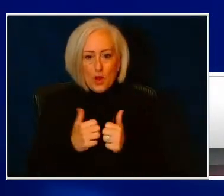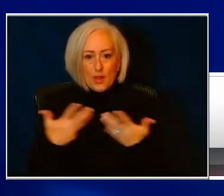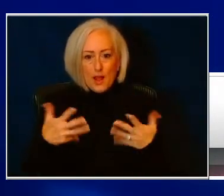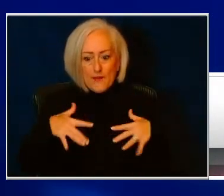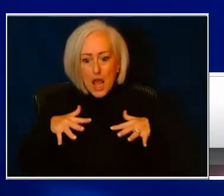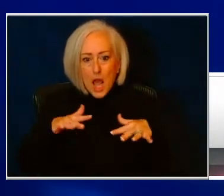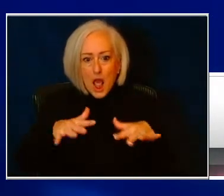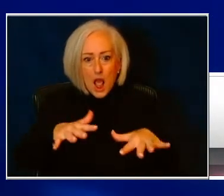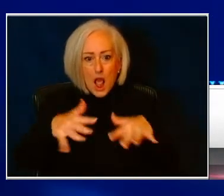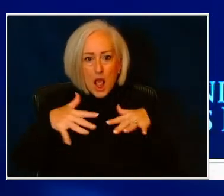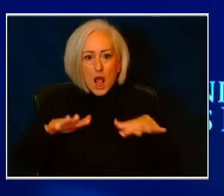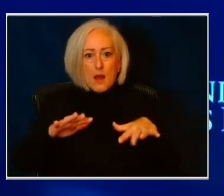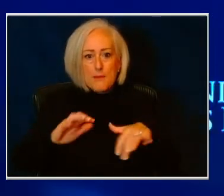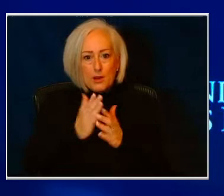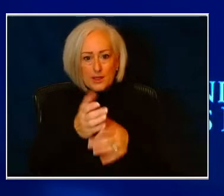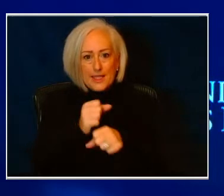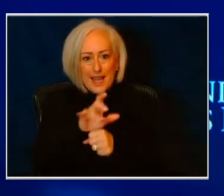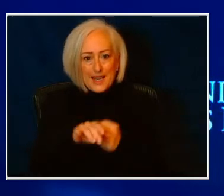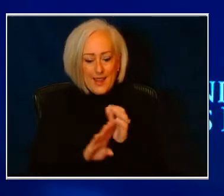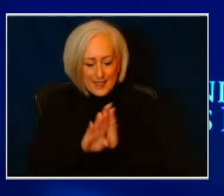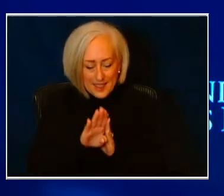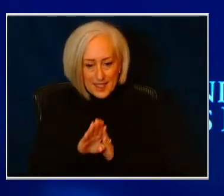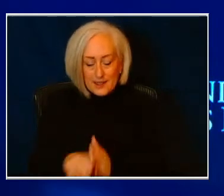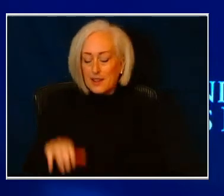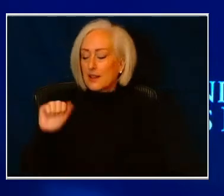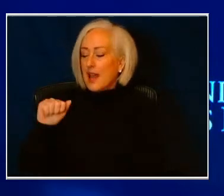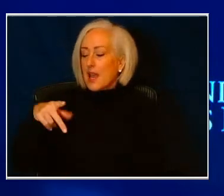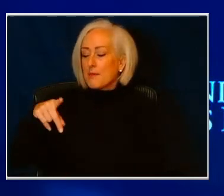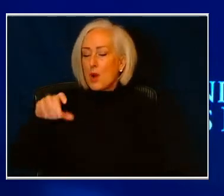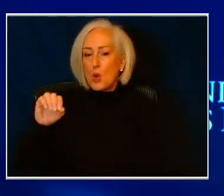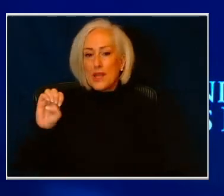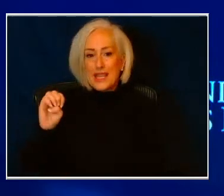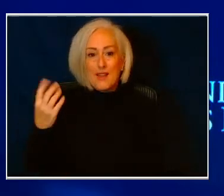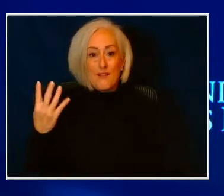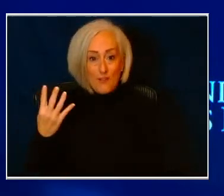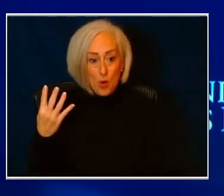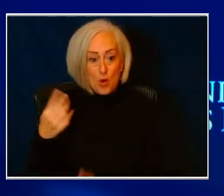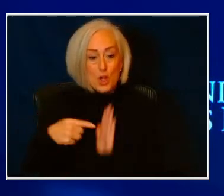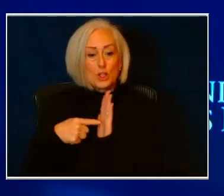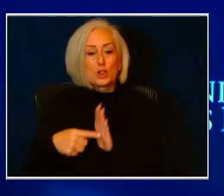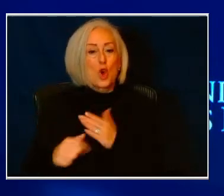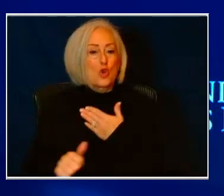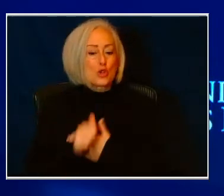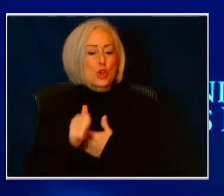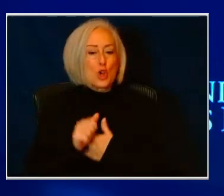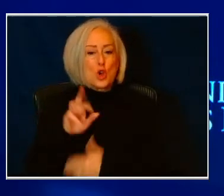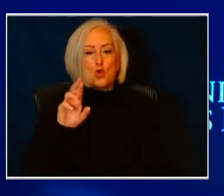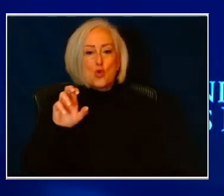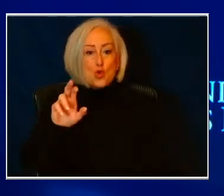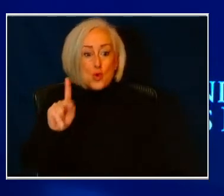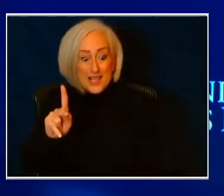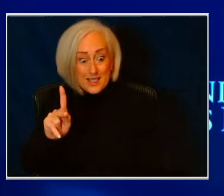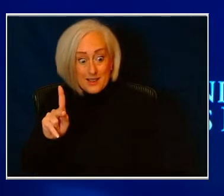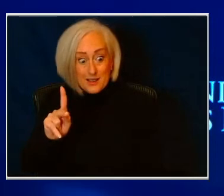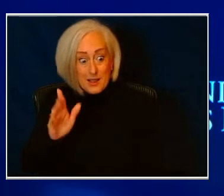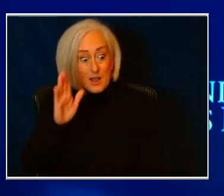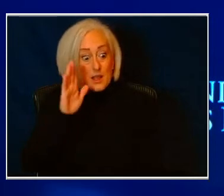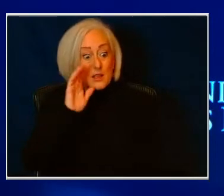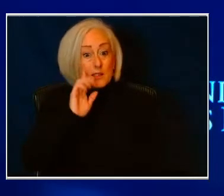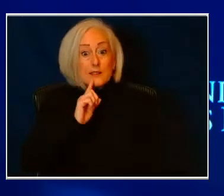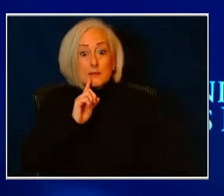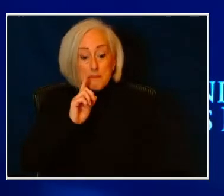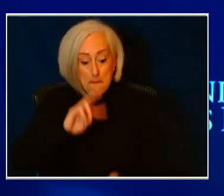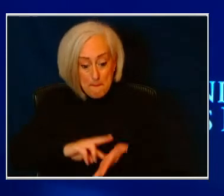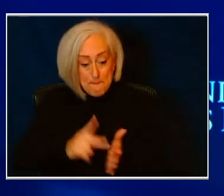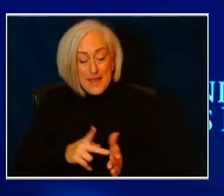about developing the disease. What APOE4 is it is a risk gene. It's not a definitive diagnosis of Alzheimer's, but